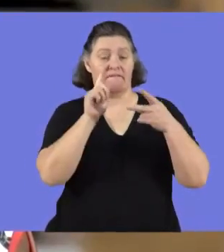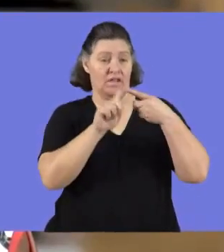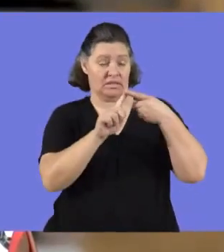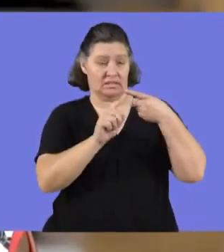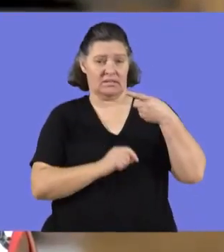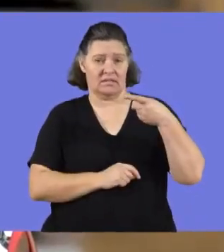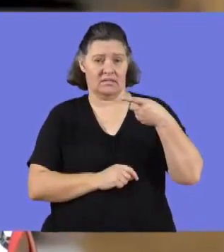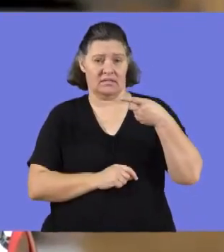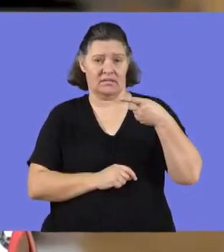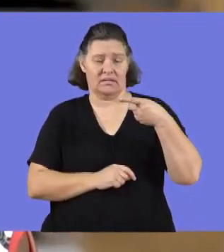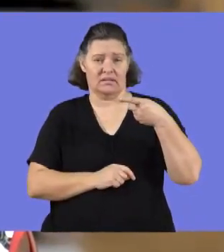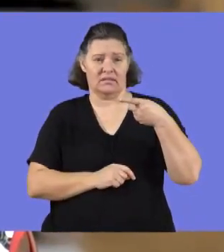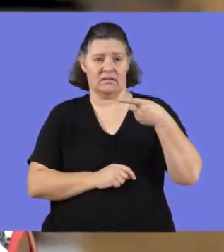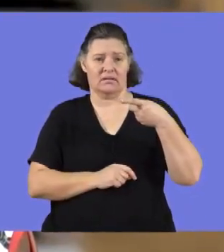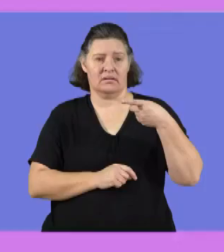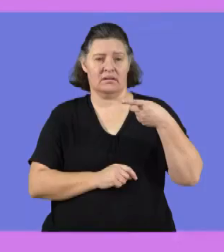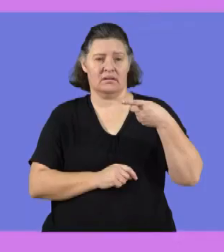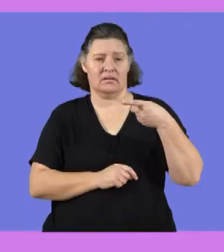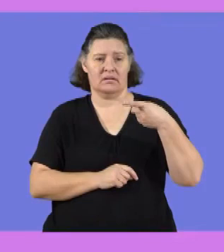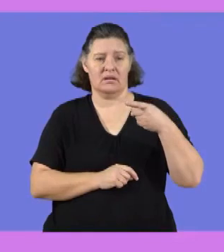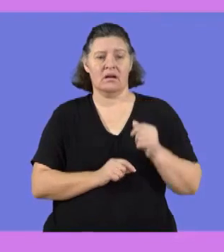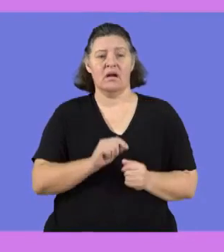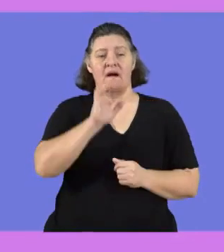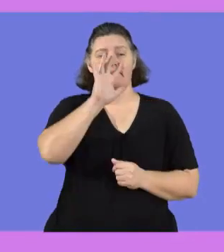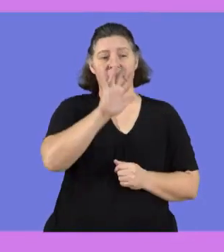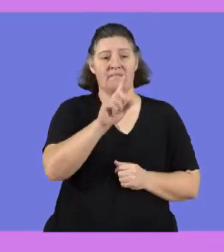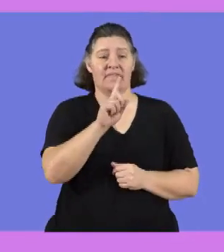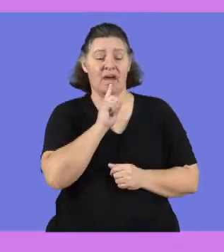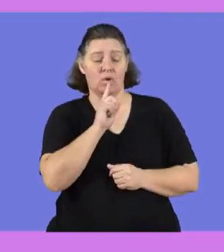at our examples. So the first example,